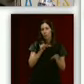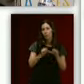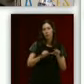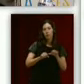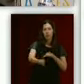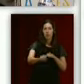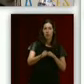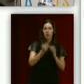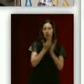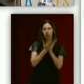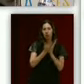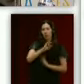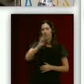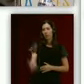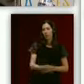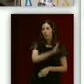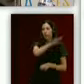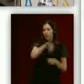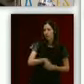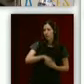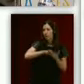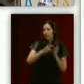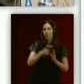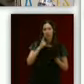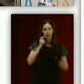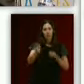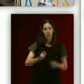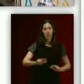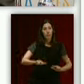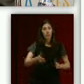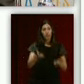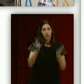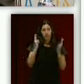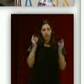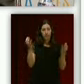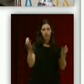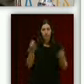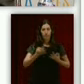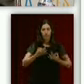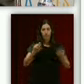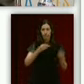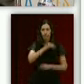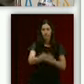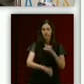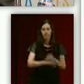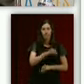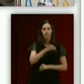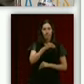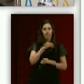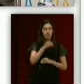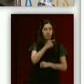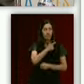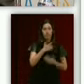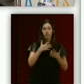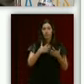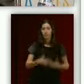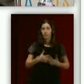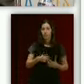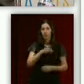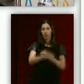trying to turn, makes a certain angle, this is detected, and this is entered into the control